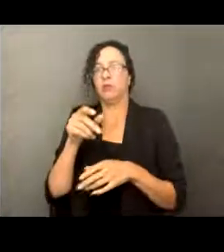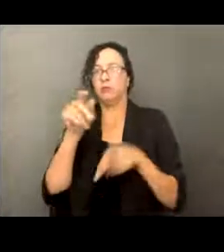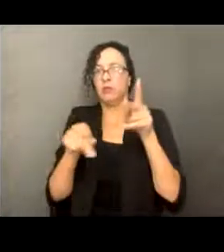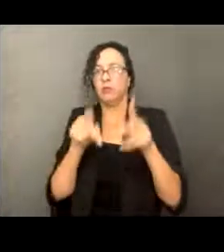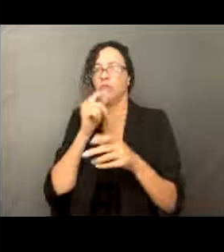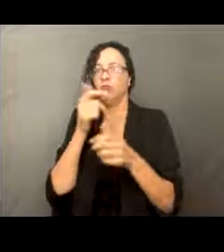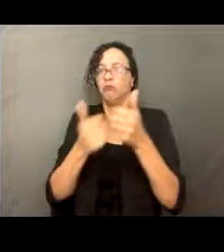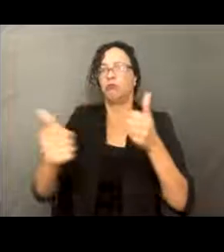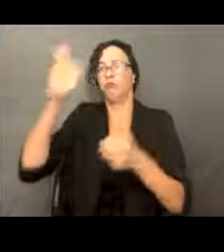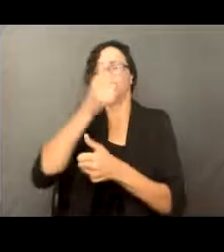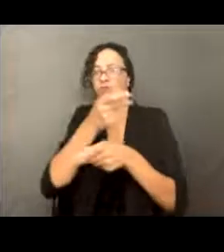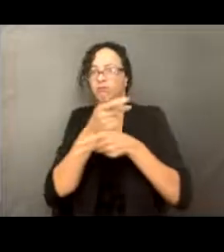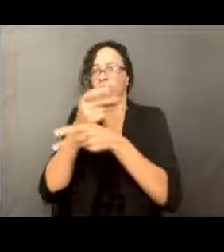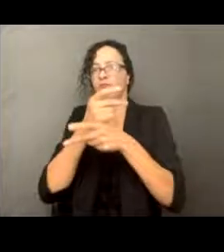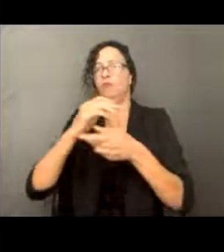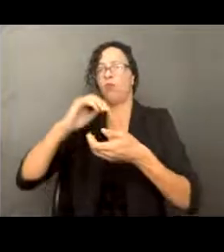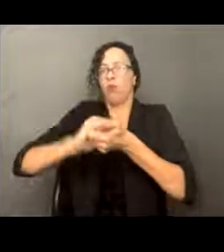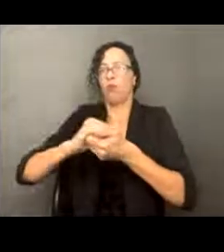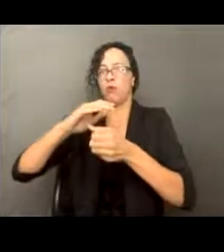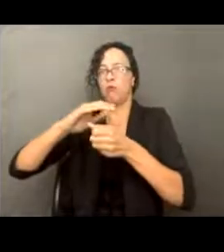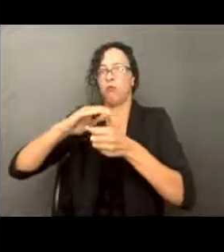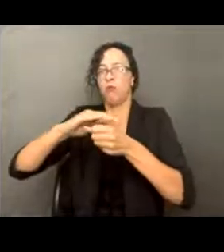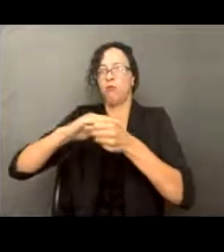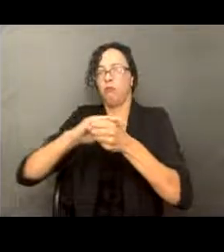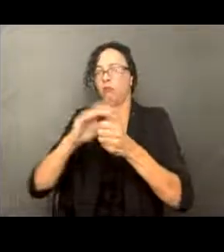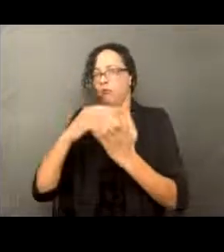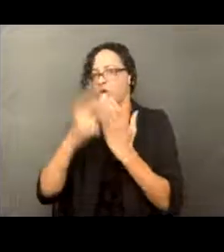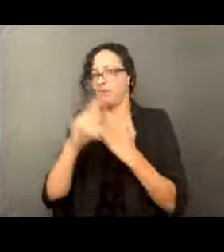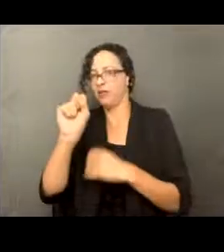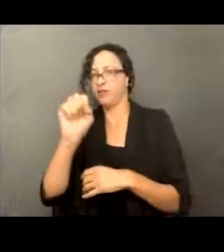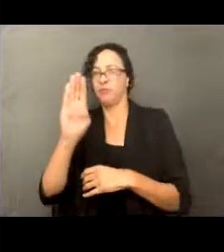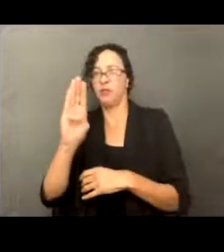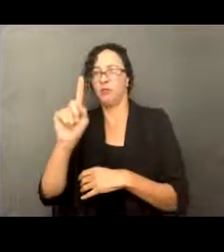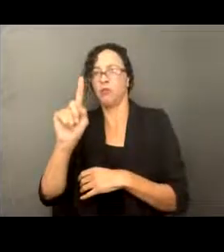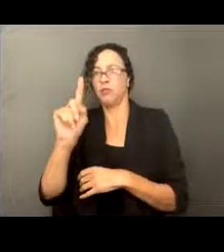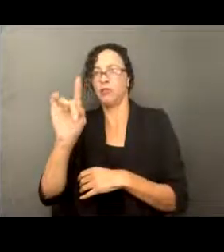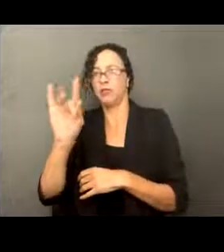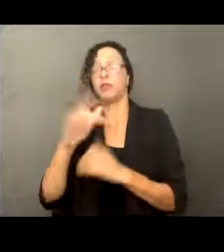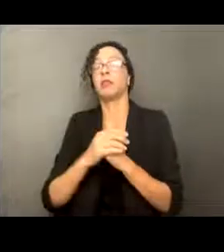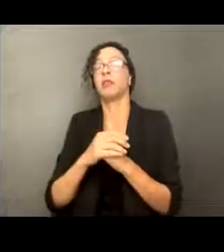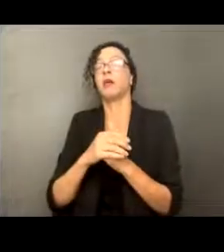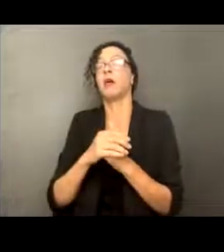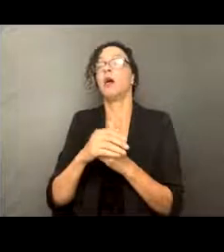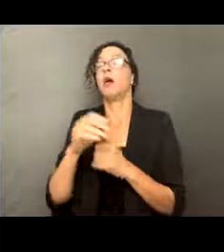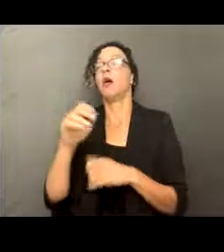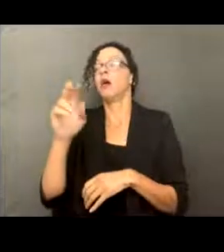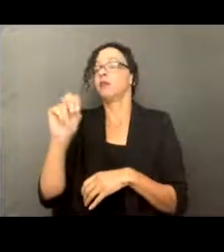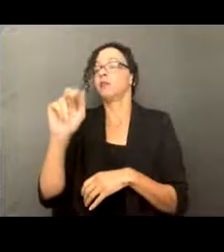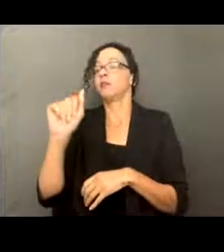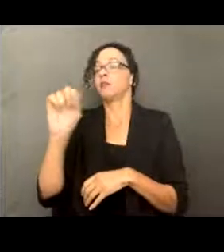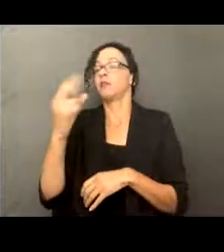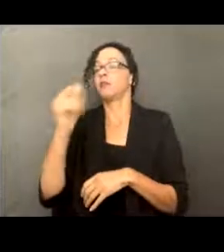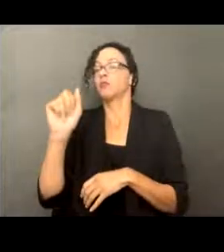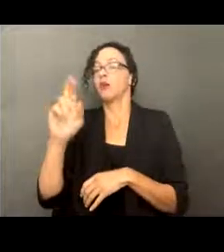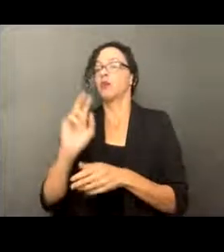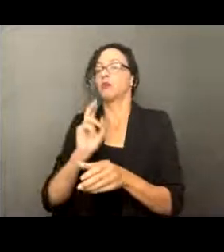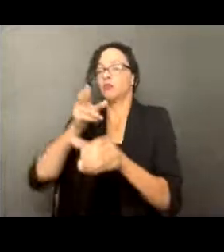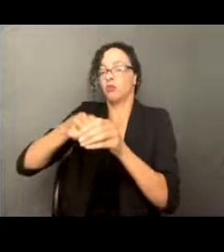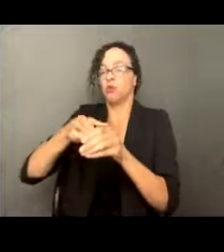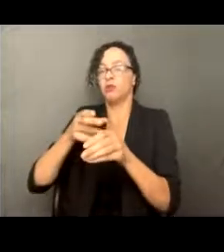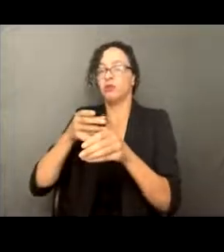program on the SB1 programming team. Lashara joins the commission after spending 14 years with Caltrans in various